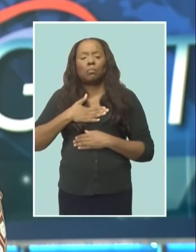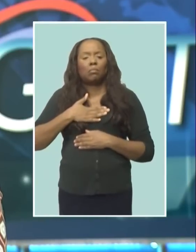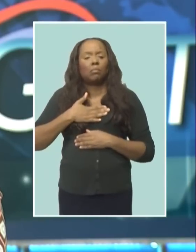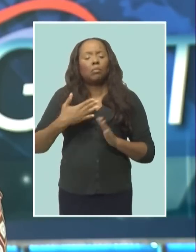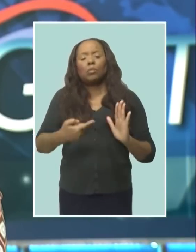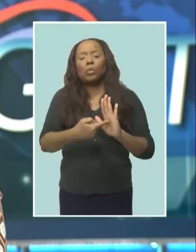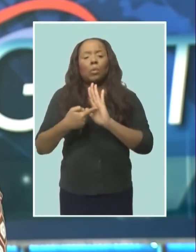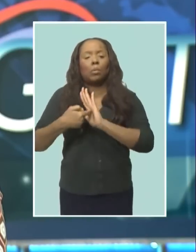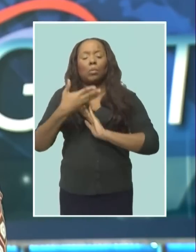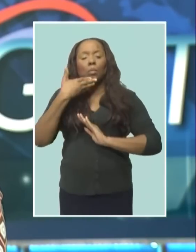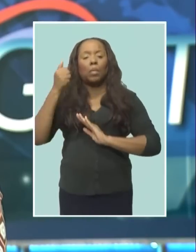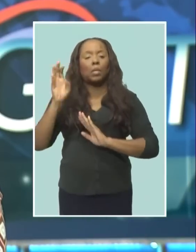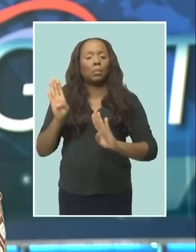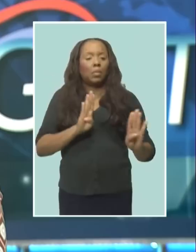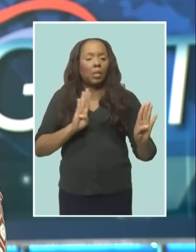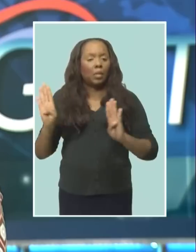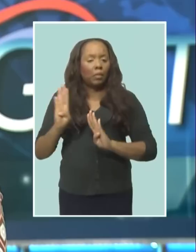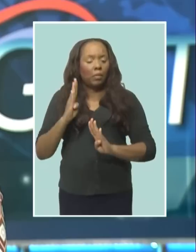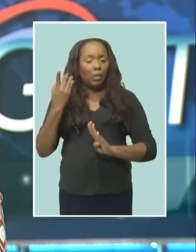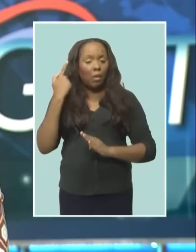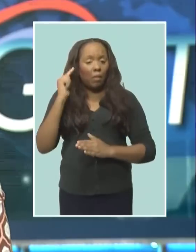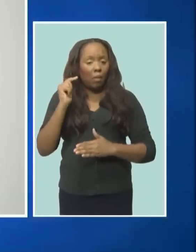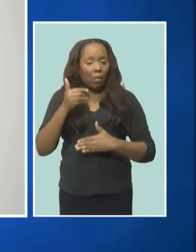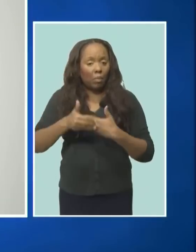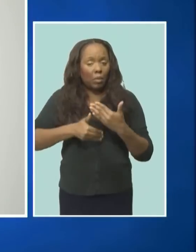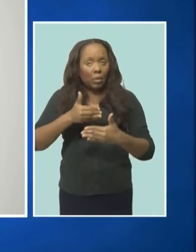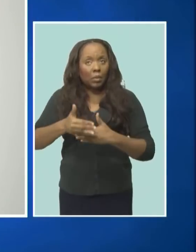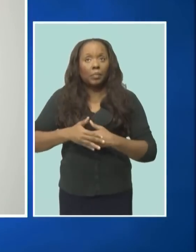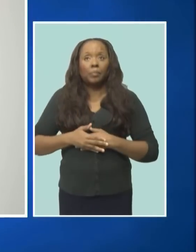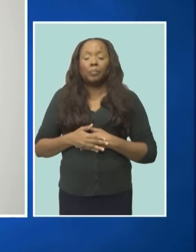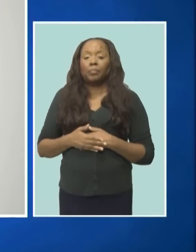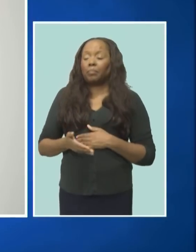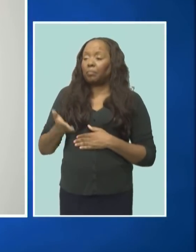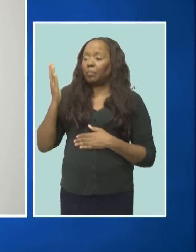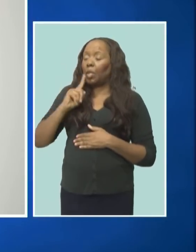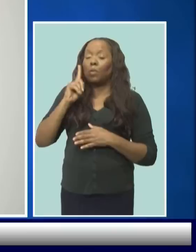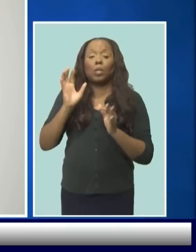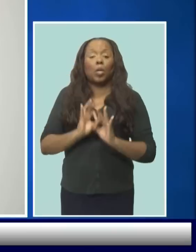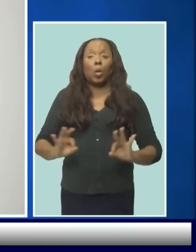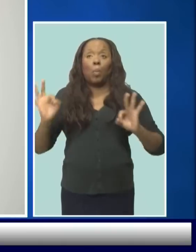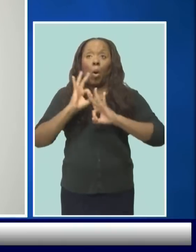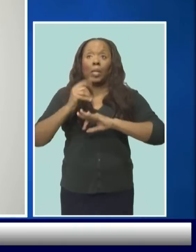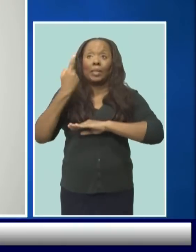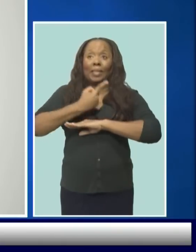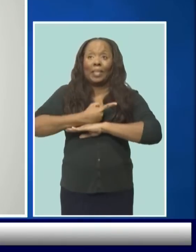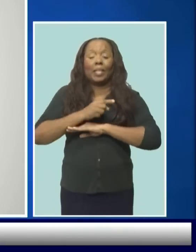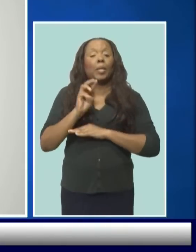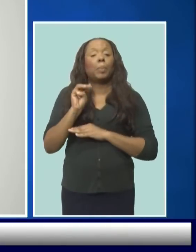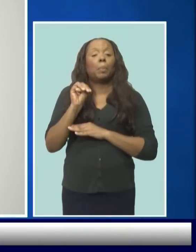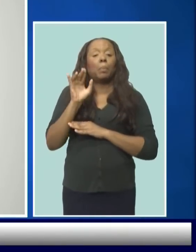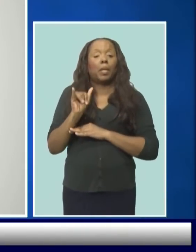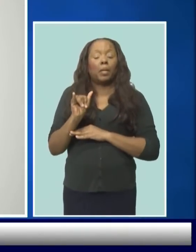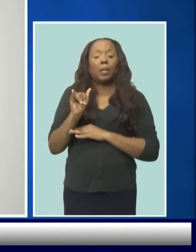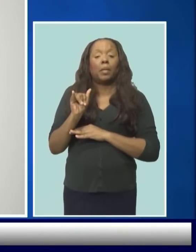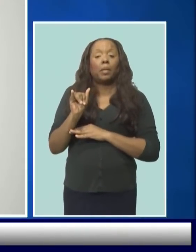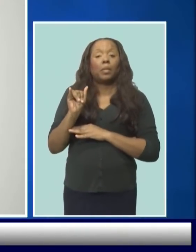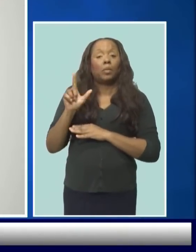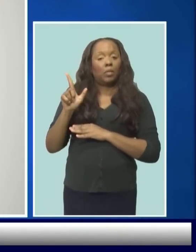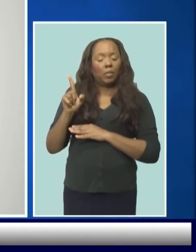best behaviour throughout the process. As we approach this important date, let us all show the best of who we